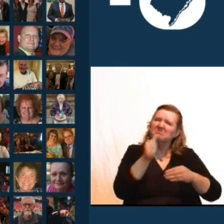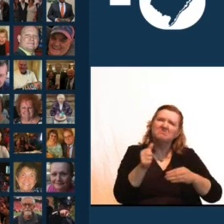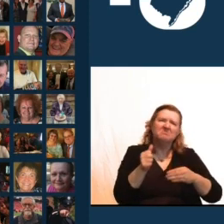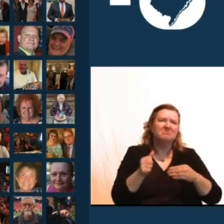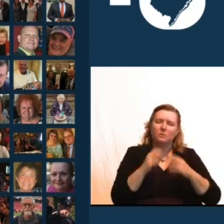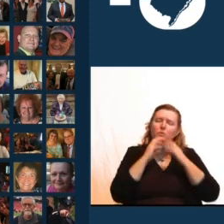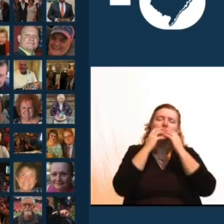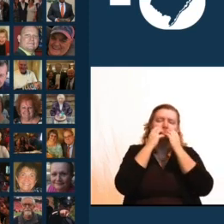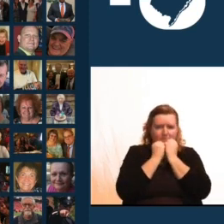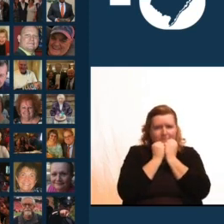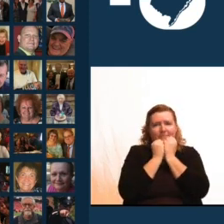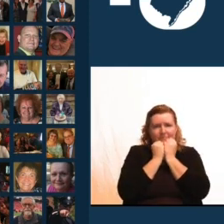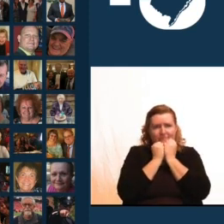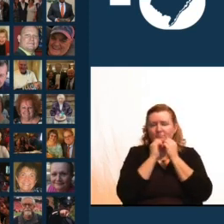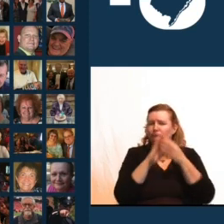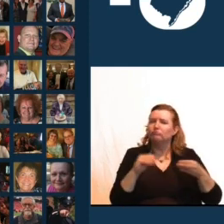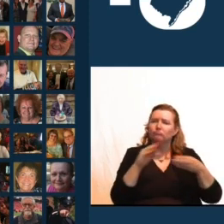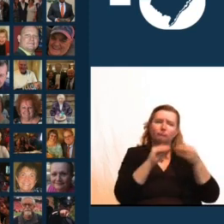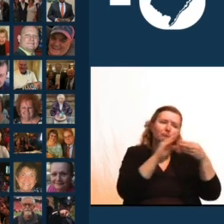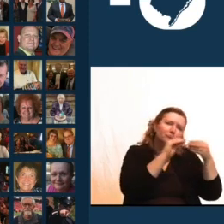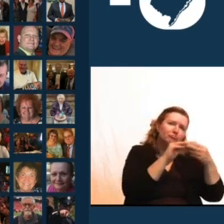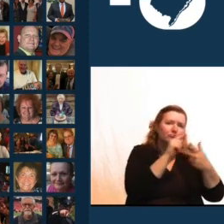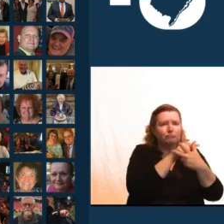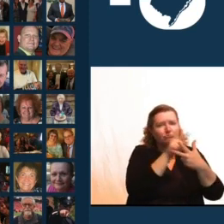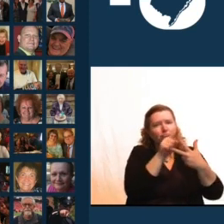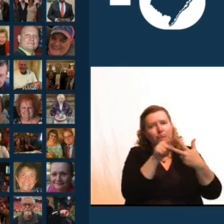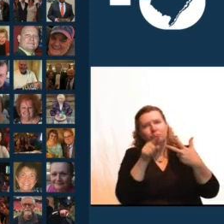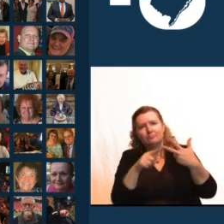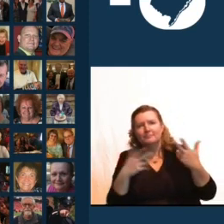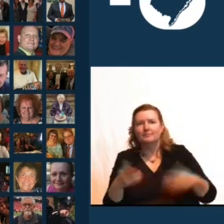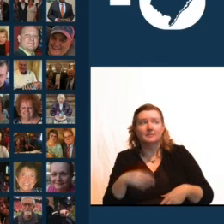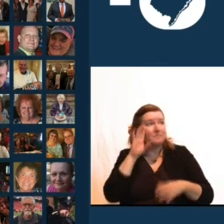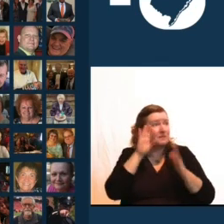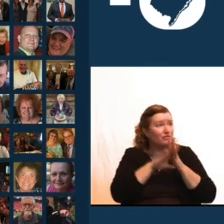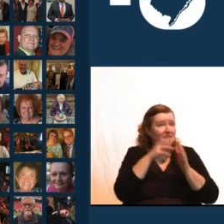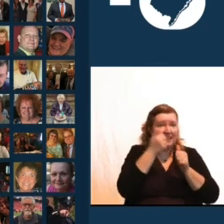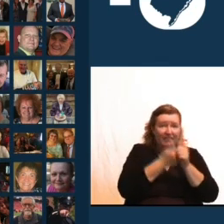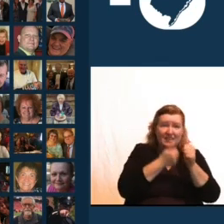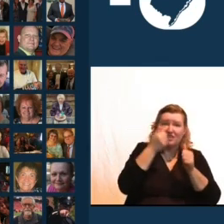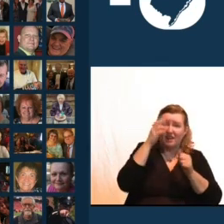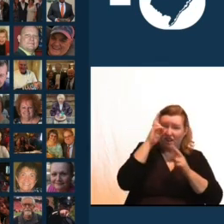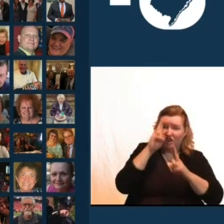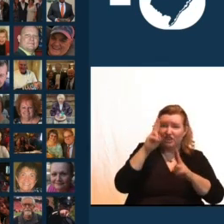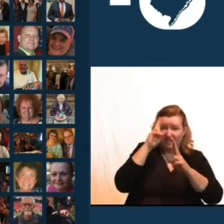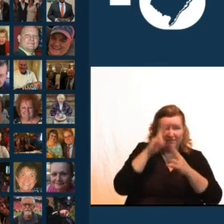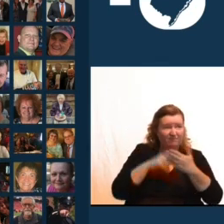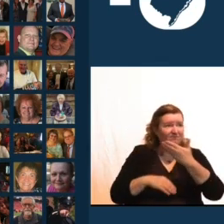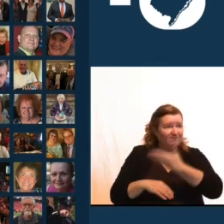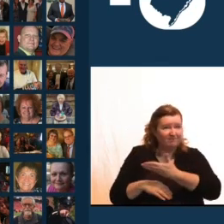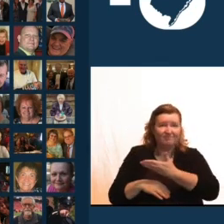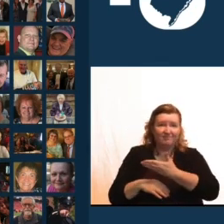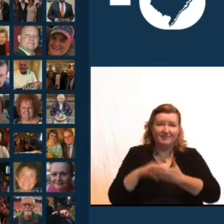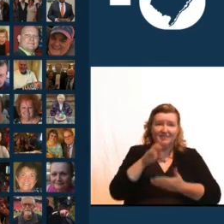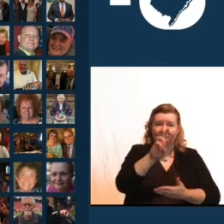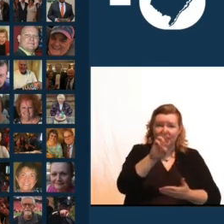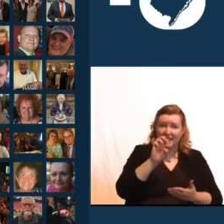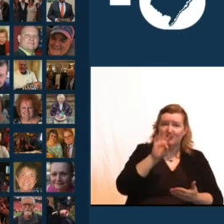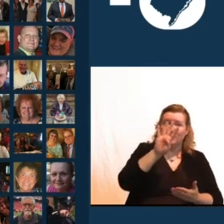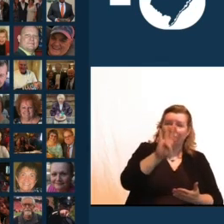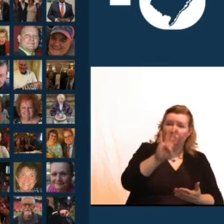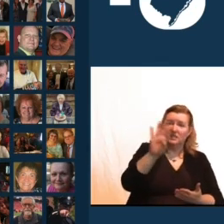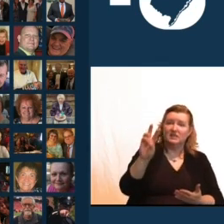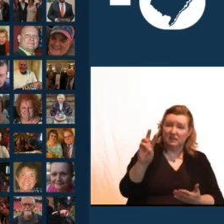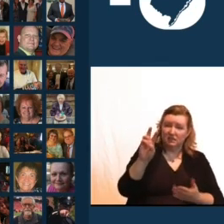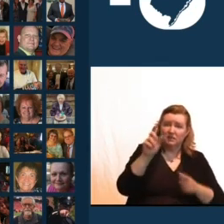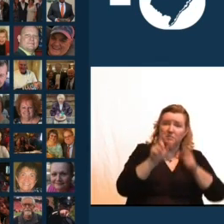of the 646 folks who we have lost, who we memorialized. We never wanted any life reduced to being just